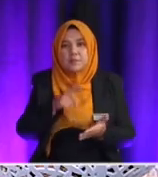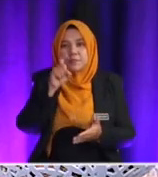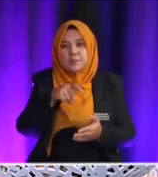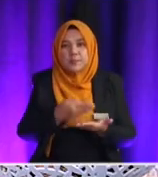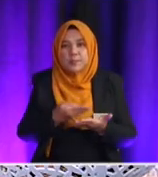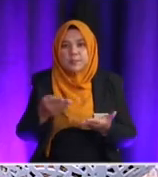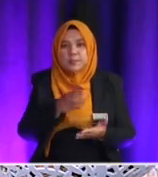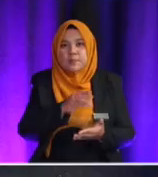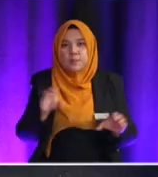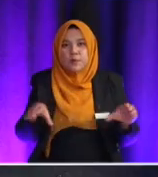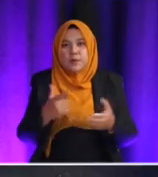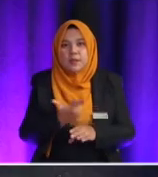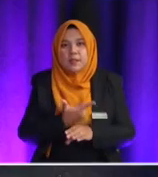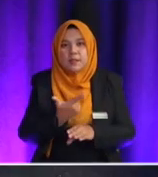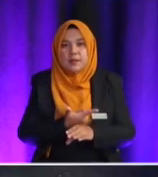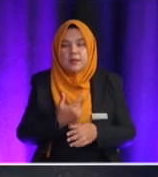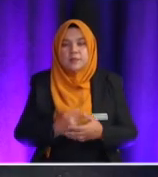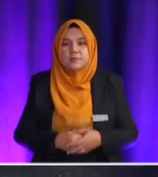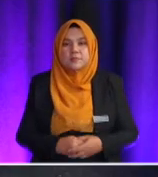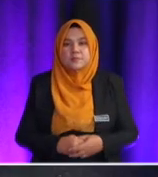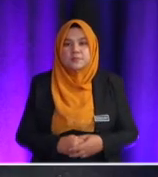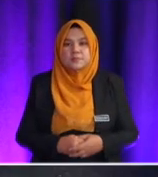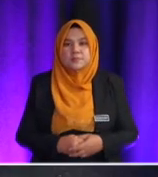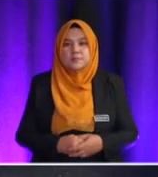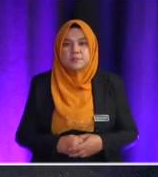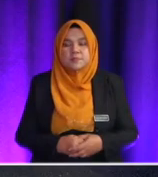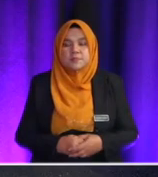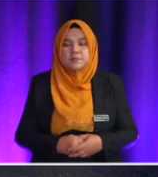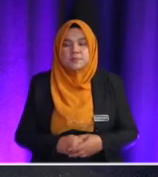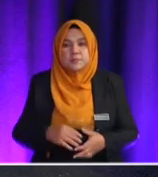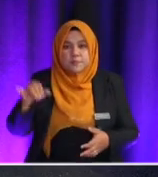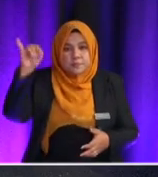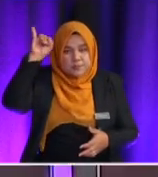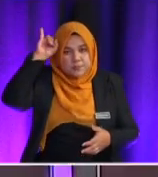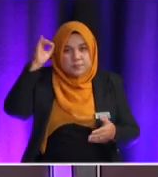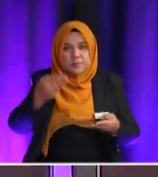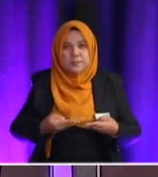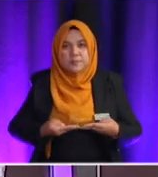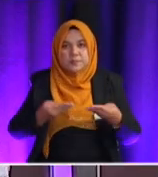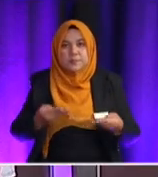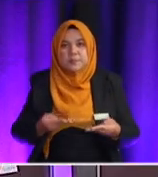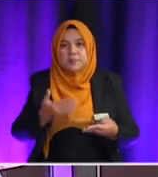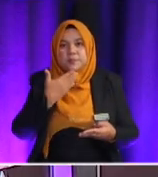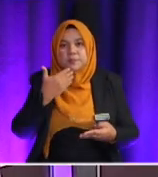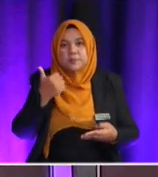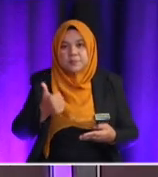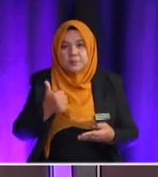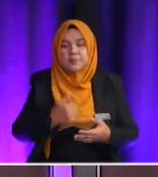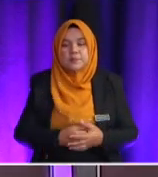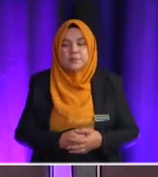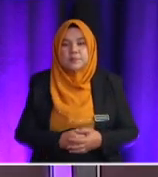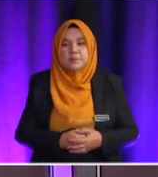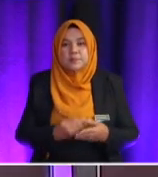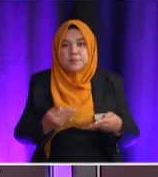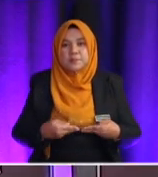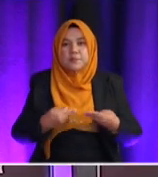Yes. All right. So, because Irfan gave a very good one, I think. Yeah, it was a good one. Okay,